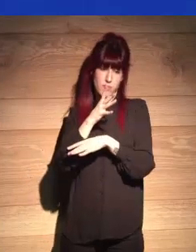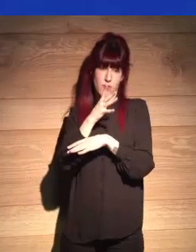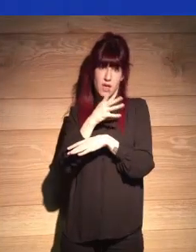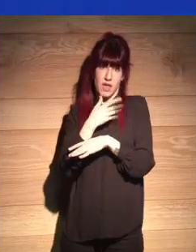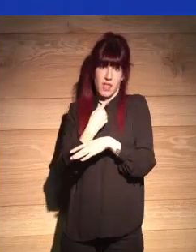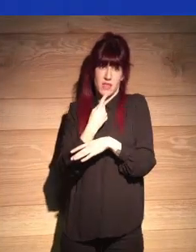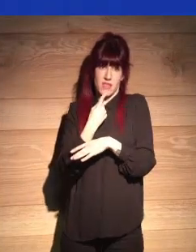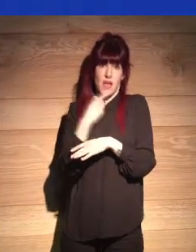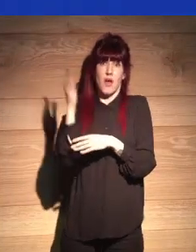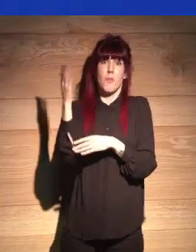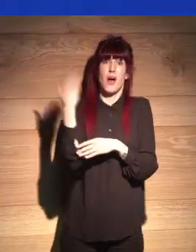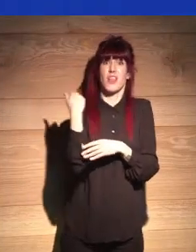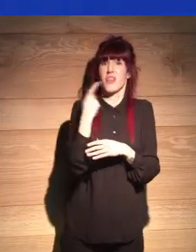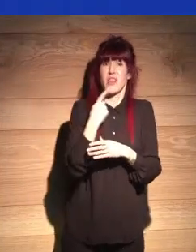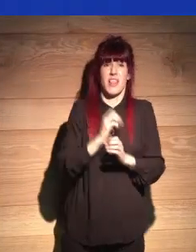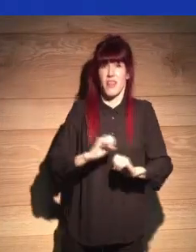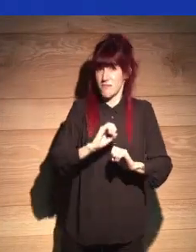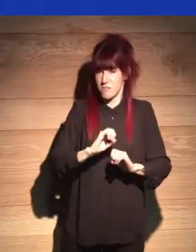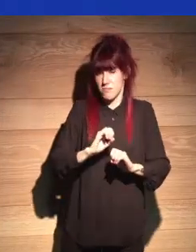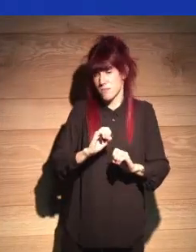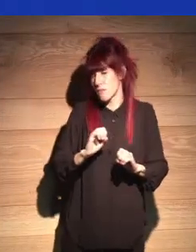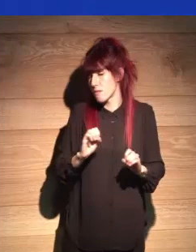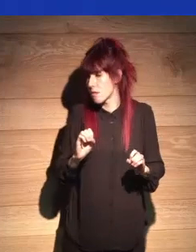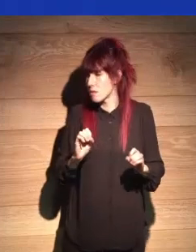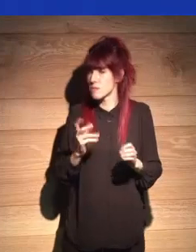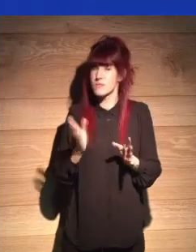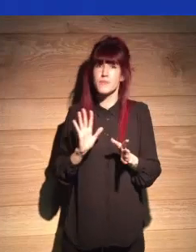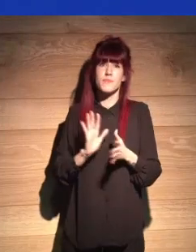because it was not written in the call, but